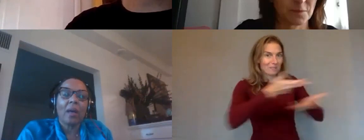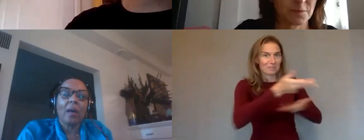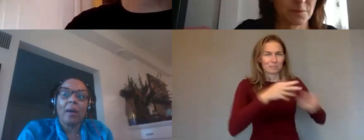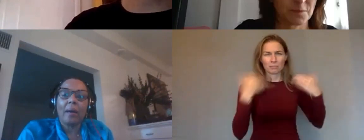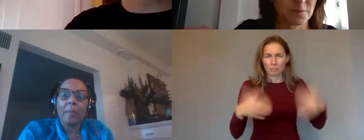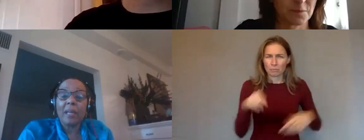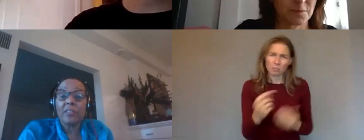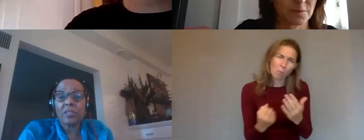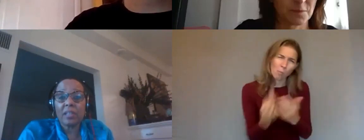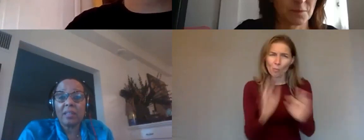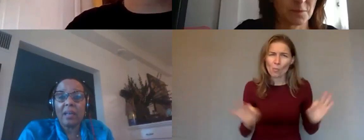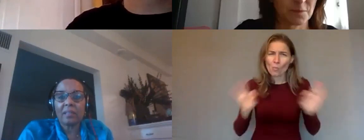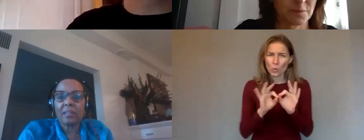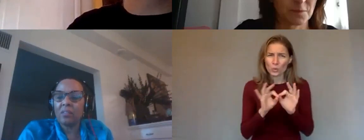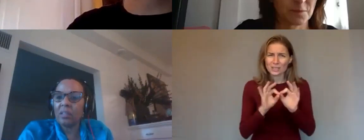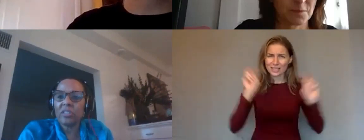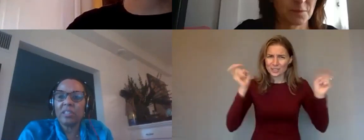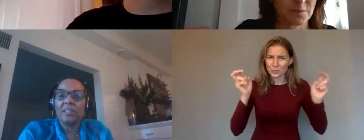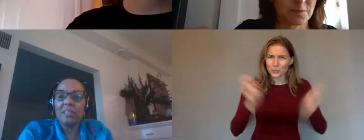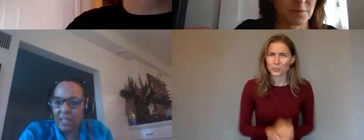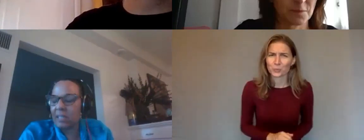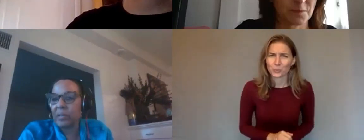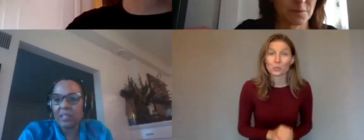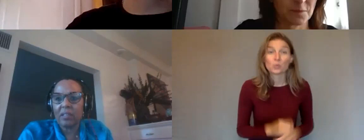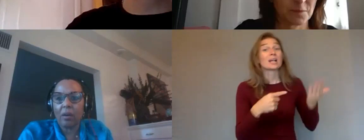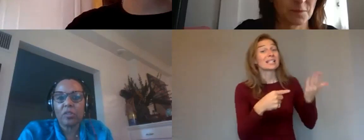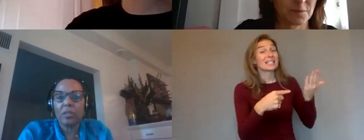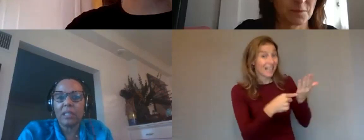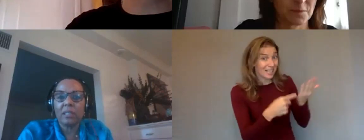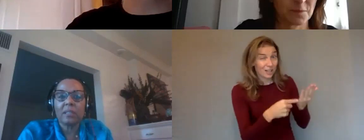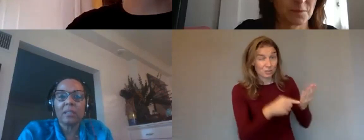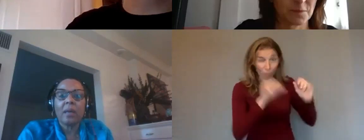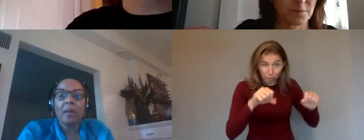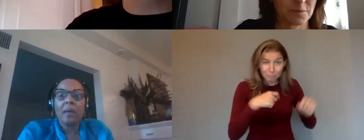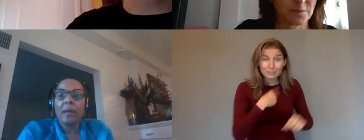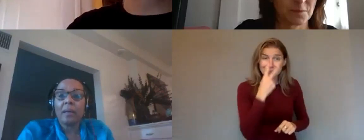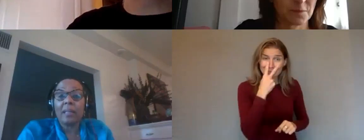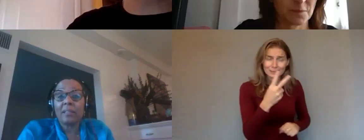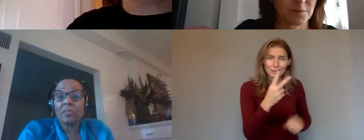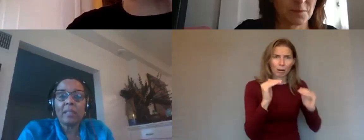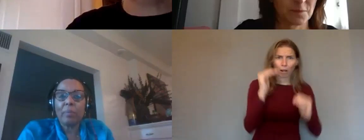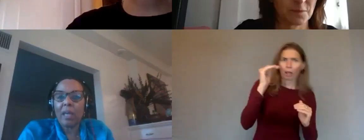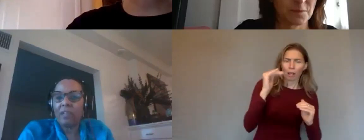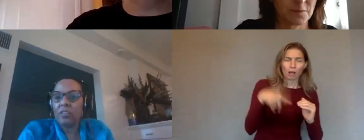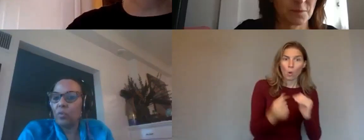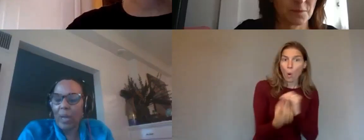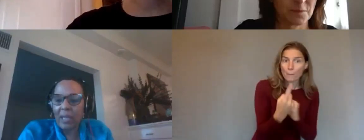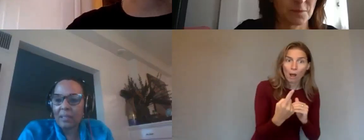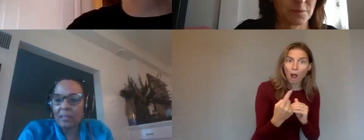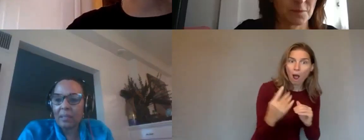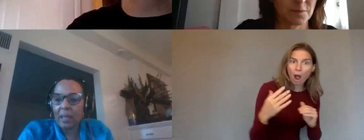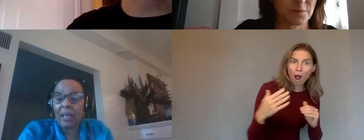issue. And just to say that technology is indeed creating opportunities. It's certainly paving